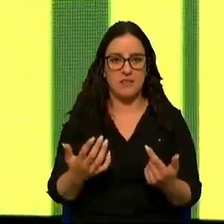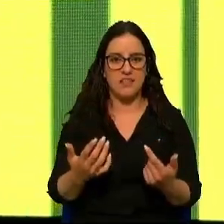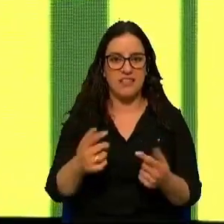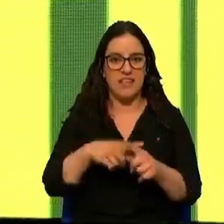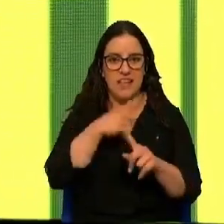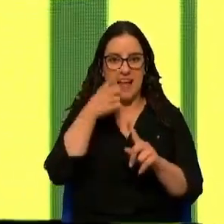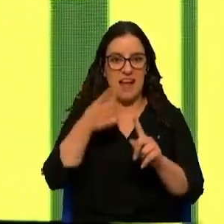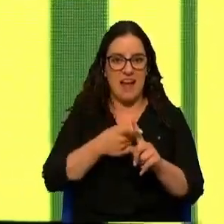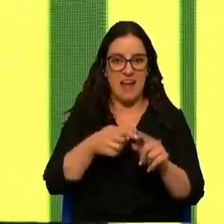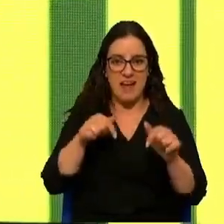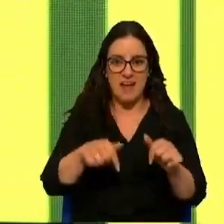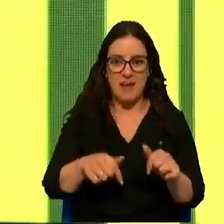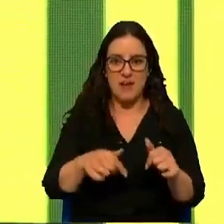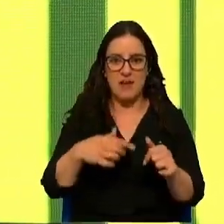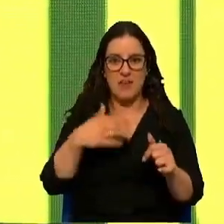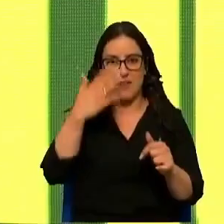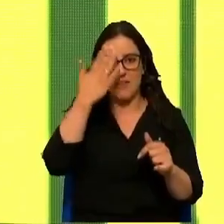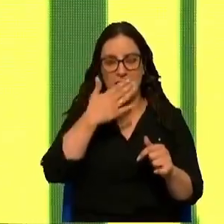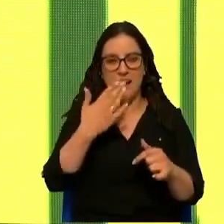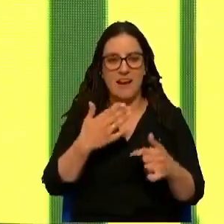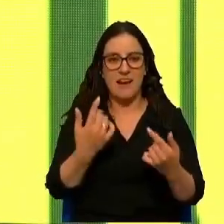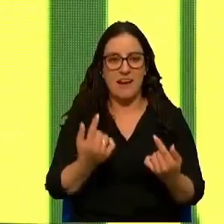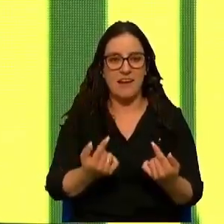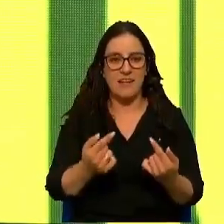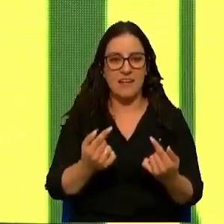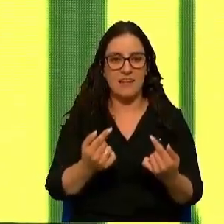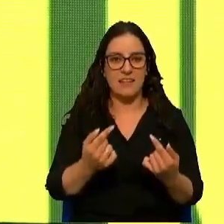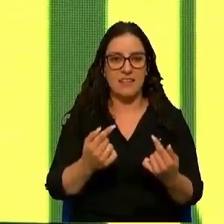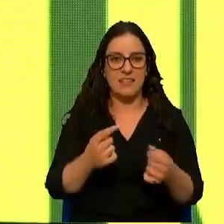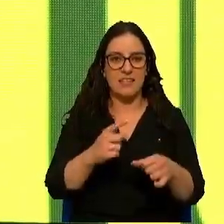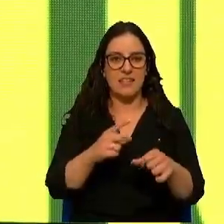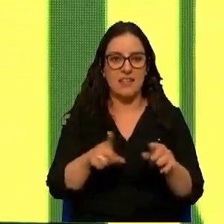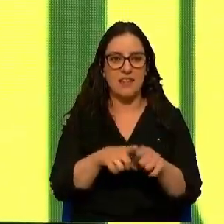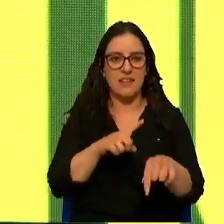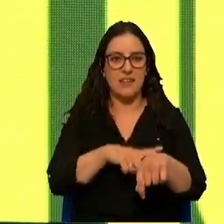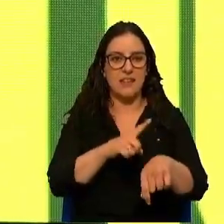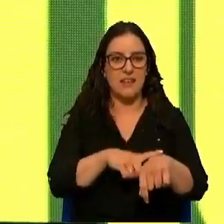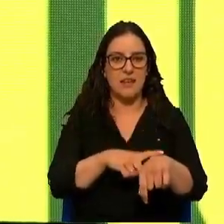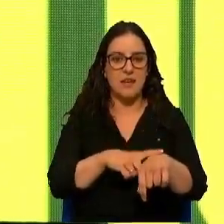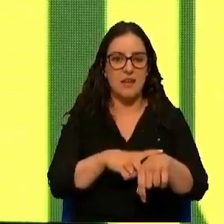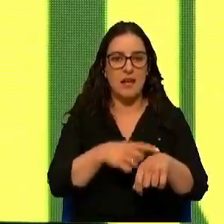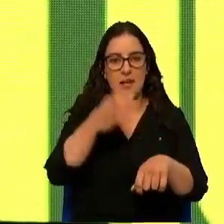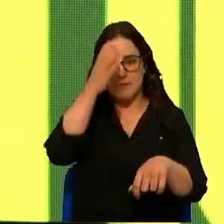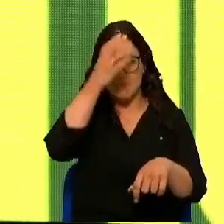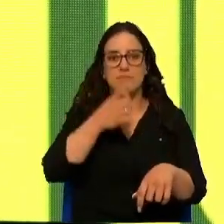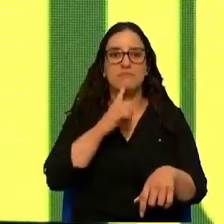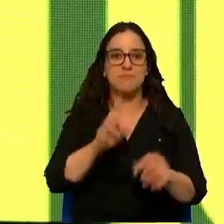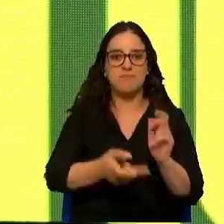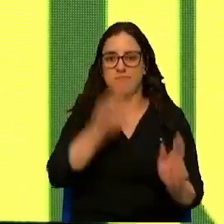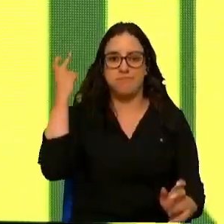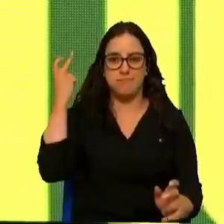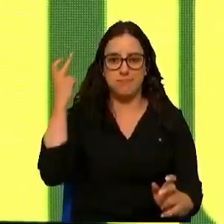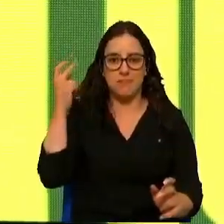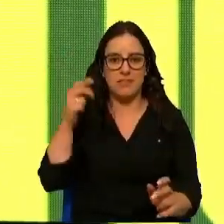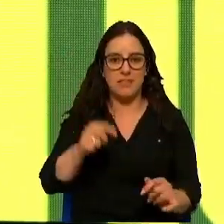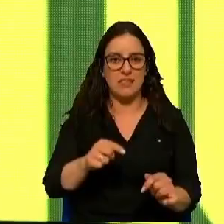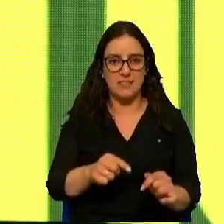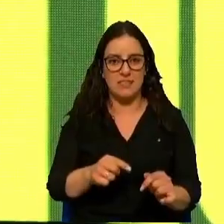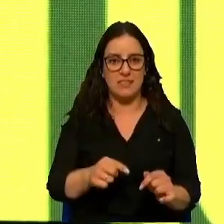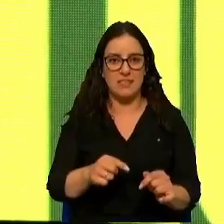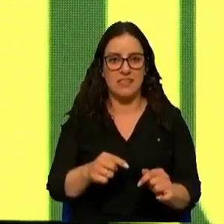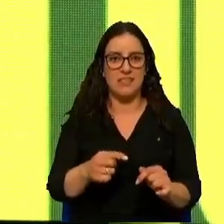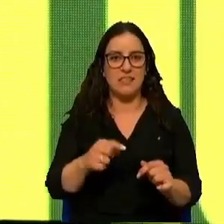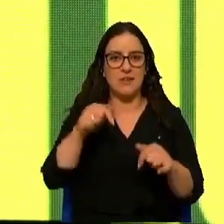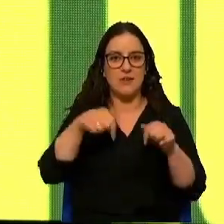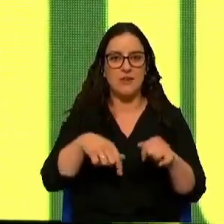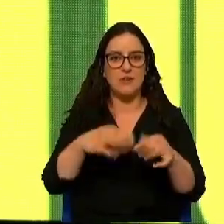and what a day because the times in time with with AI happens so quickly right so today I'm sure that we have